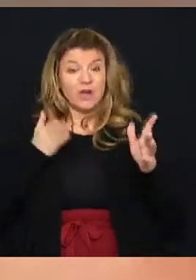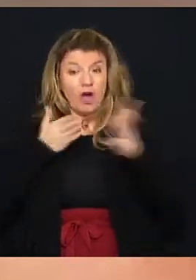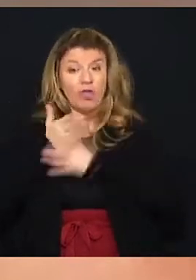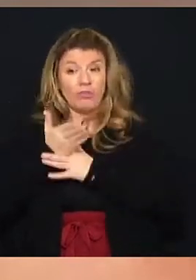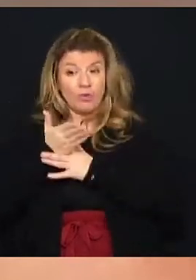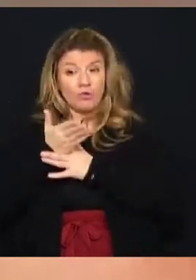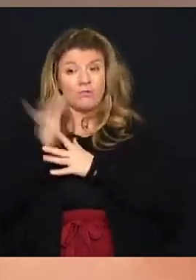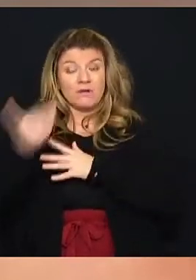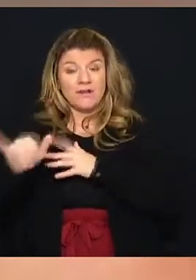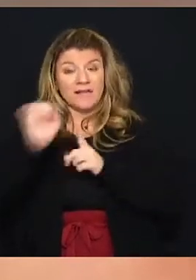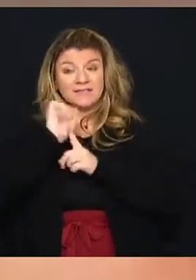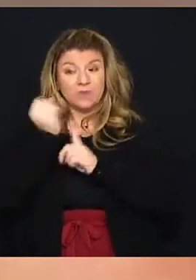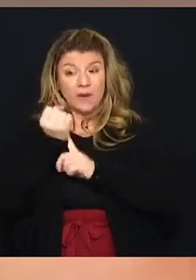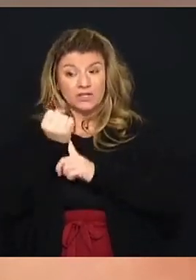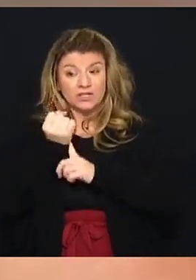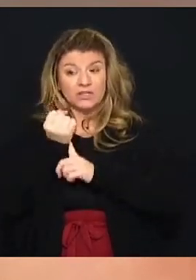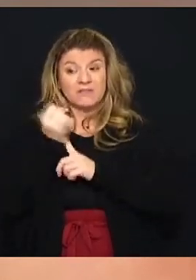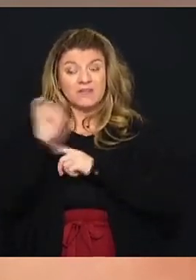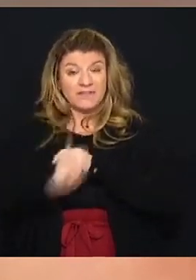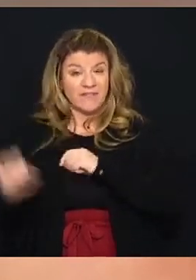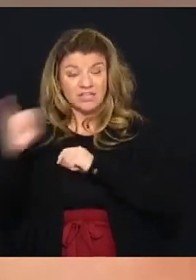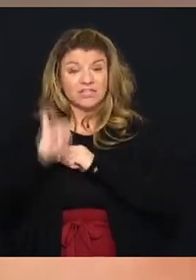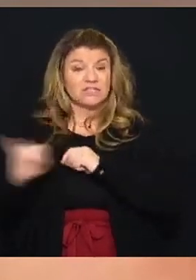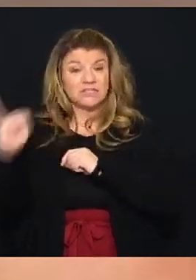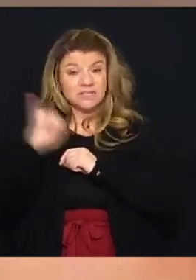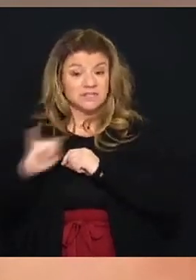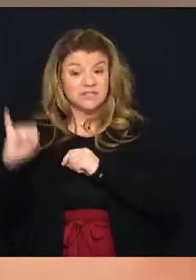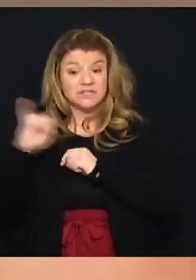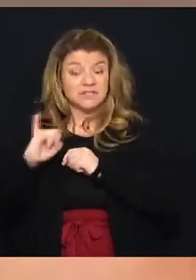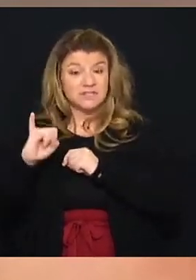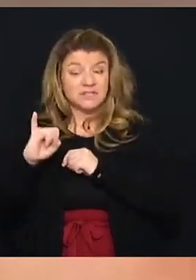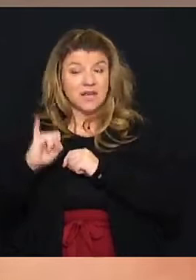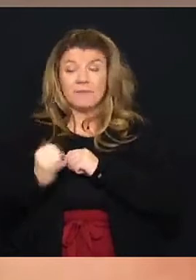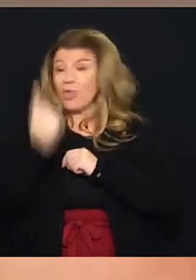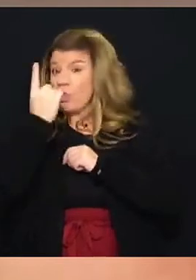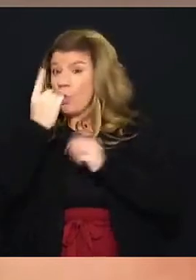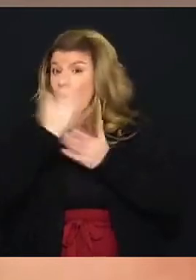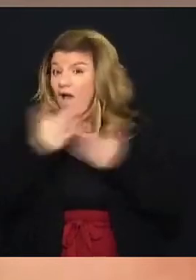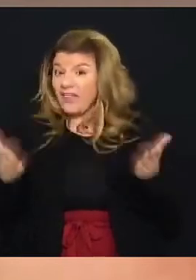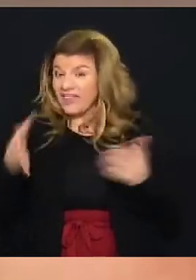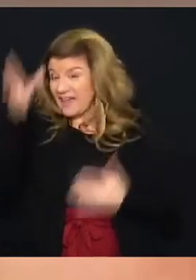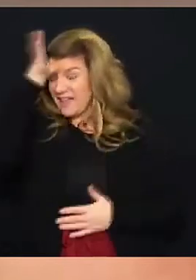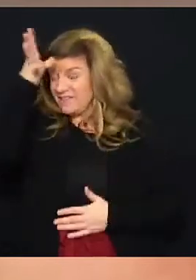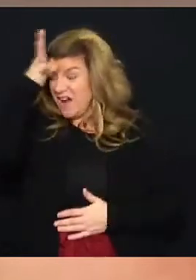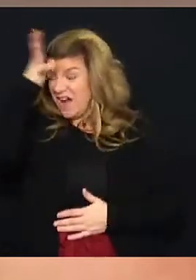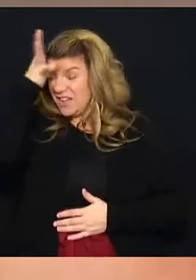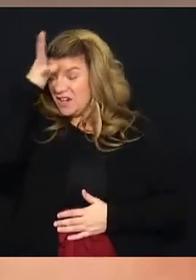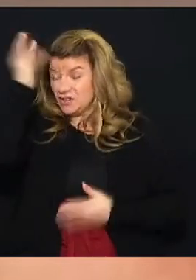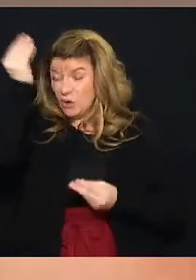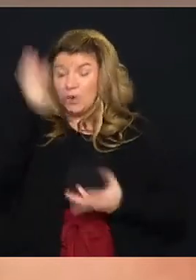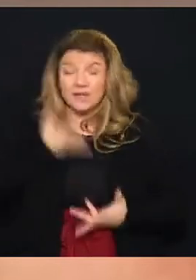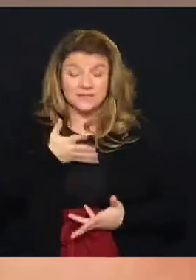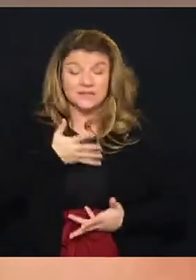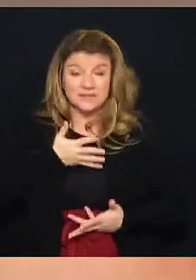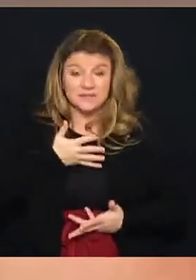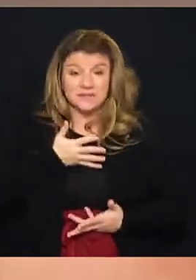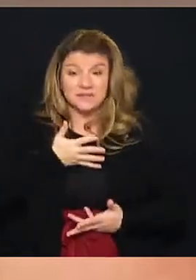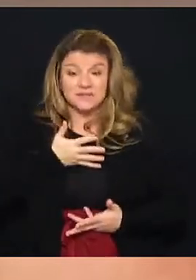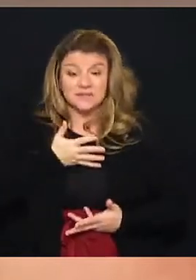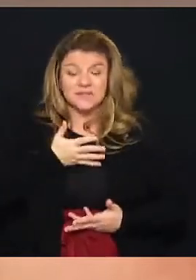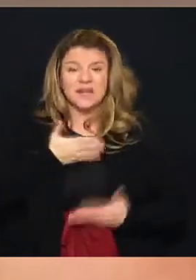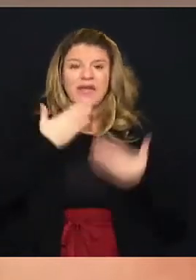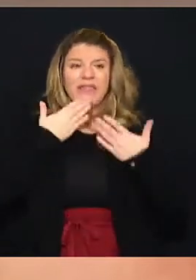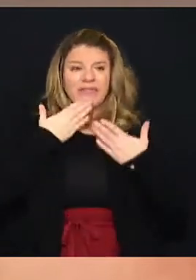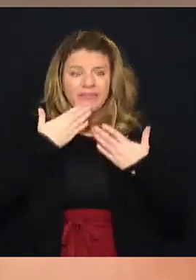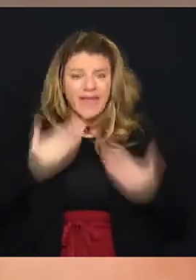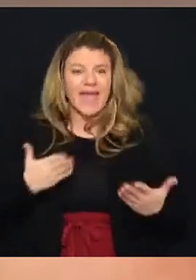storm on the infections. And the one thing that the father reinforced to us is, thank